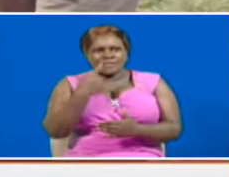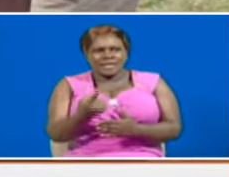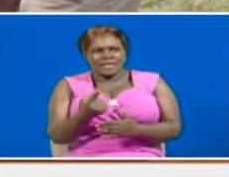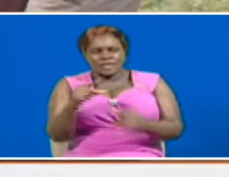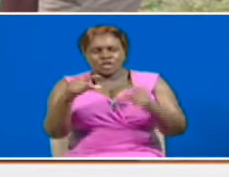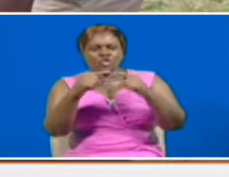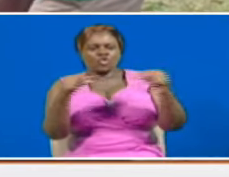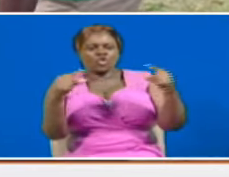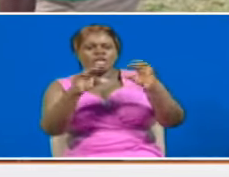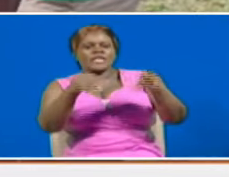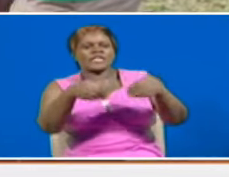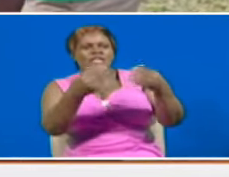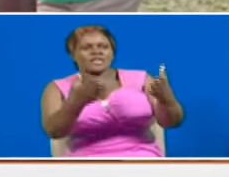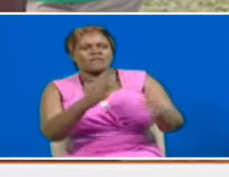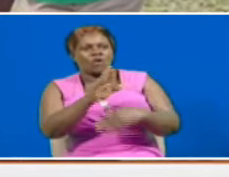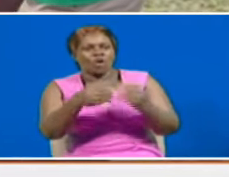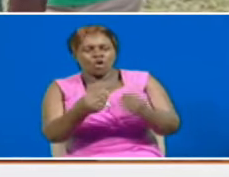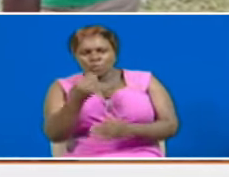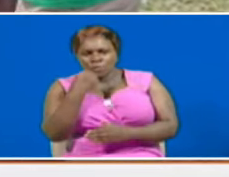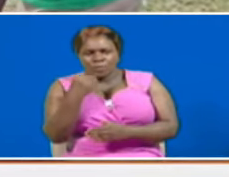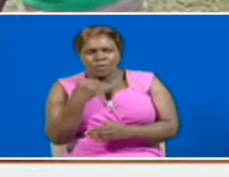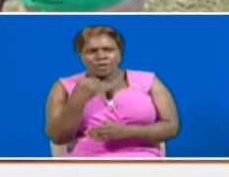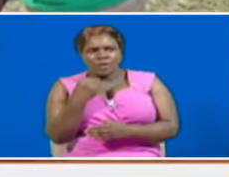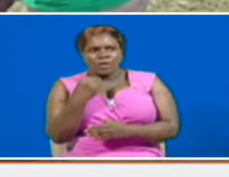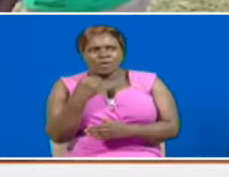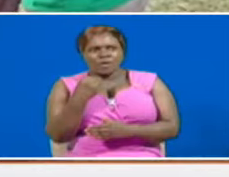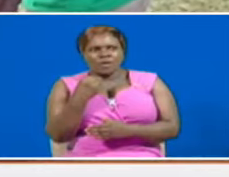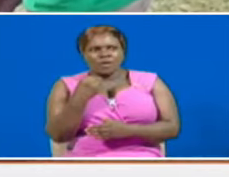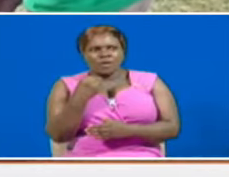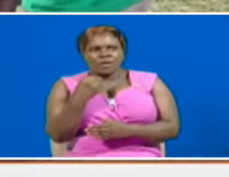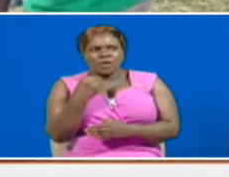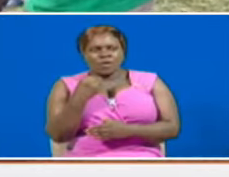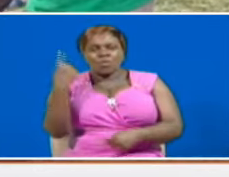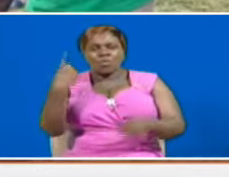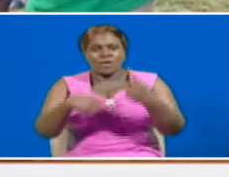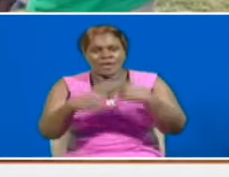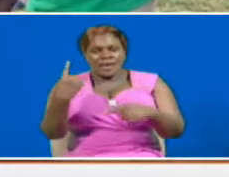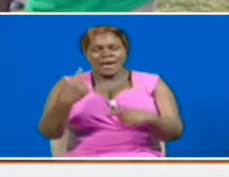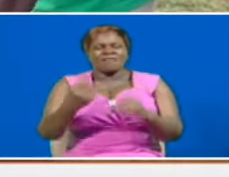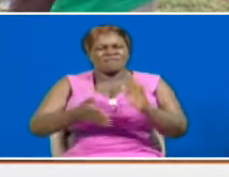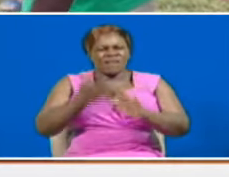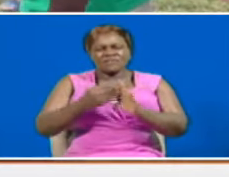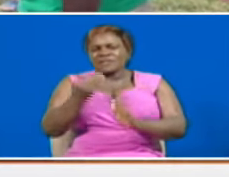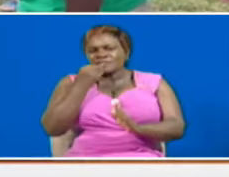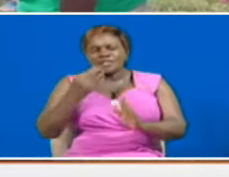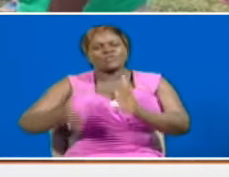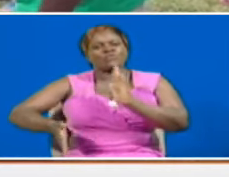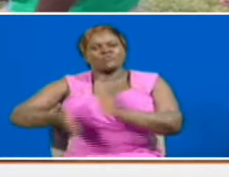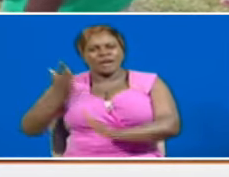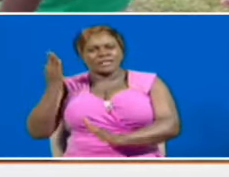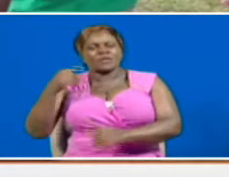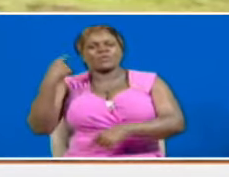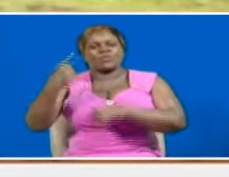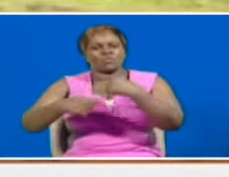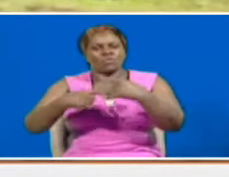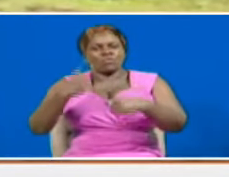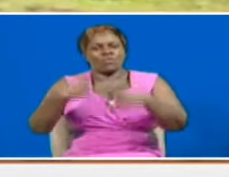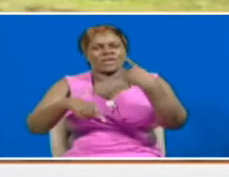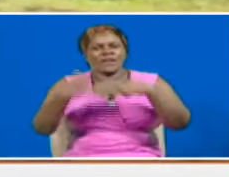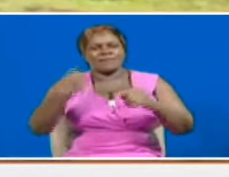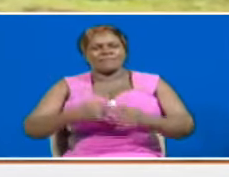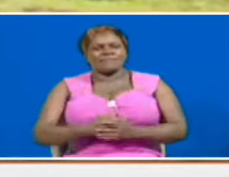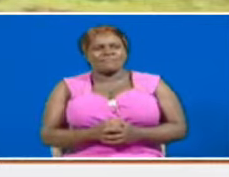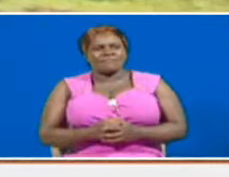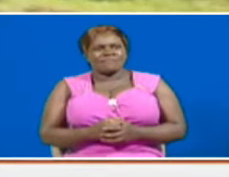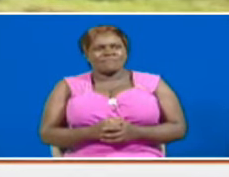of sausages and they all catch. And the one that doesn't miss is the winner at the end. It's like a process of elimination. That's a fun game.